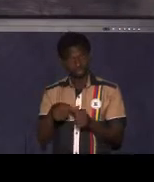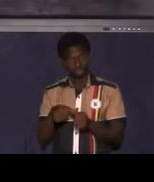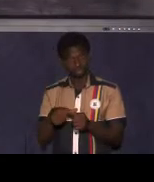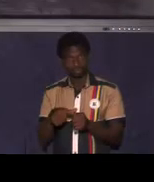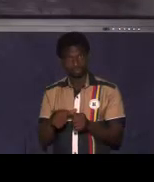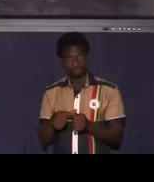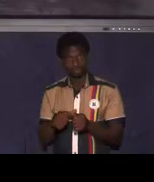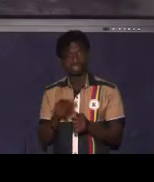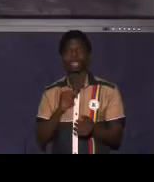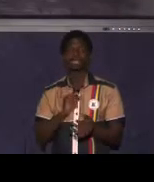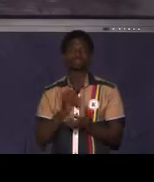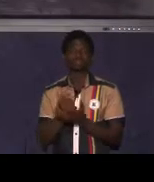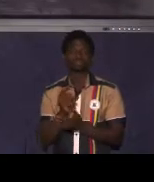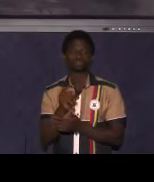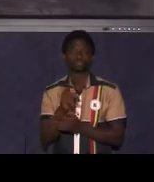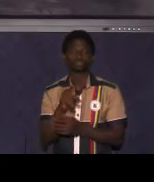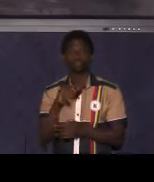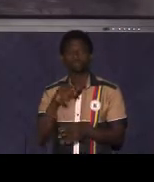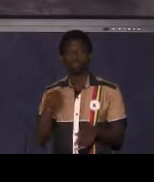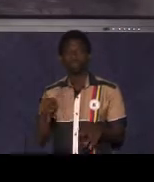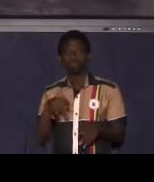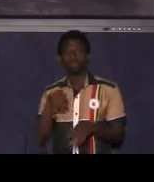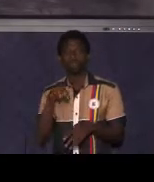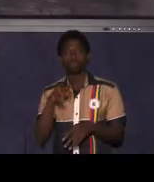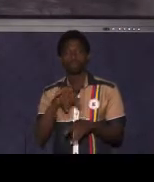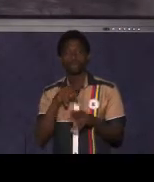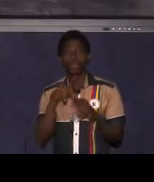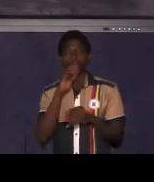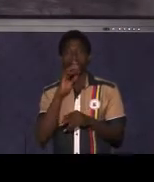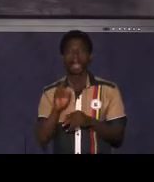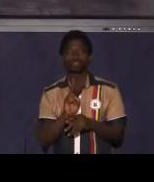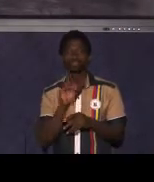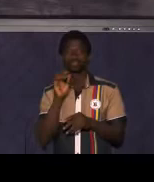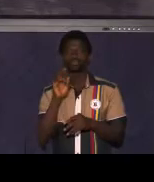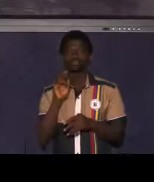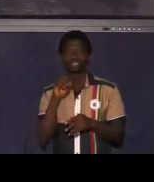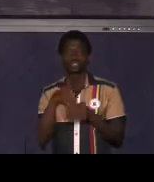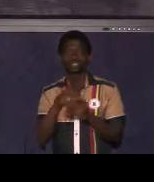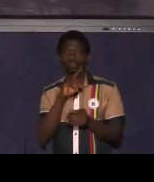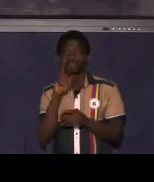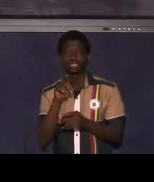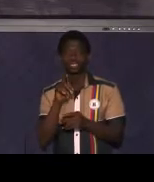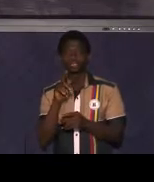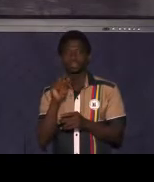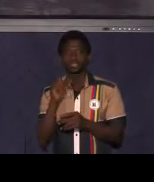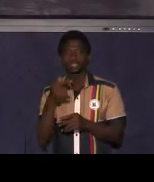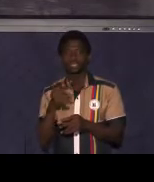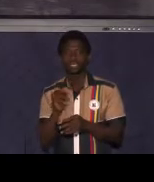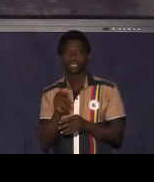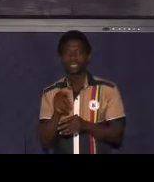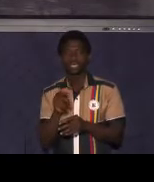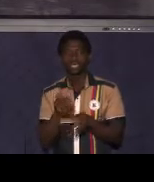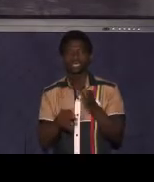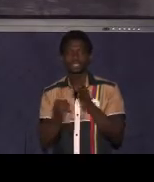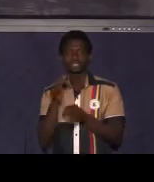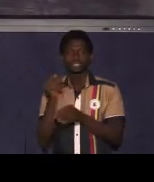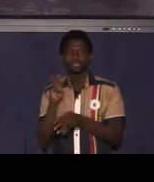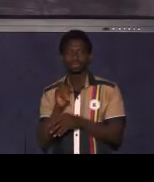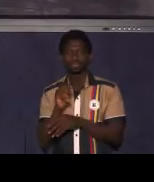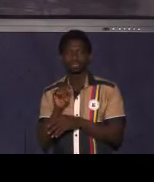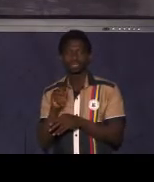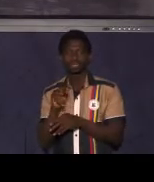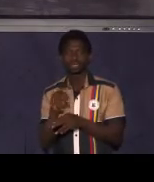are? Definitely. I trust you. Pronouns are used in question tags instead of